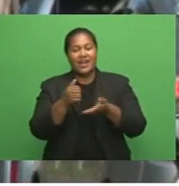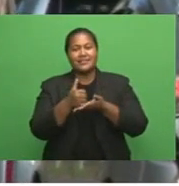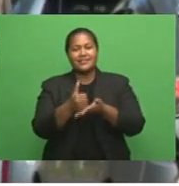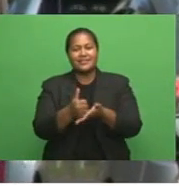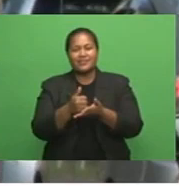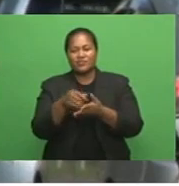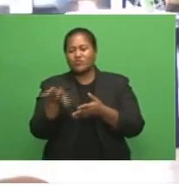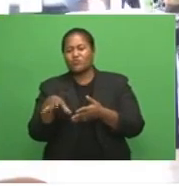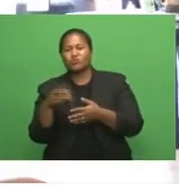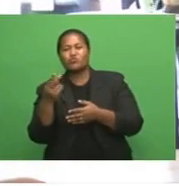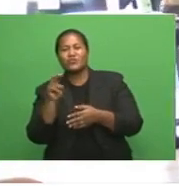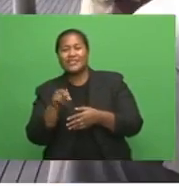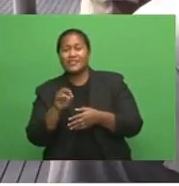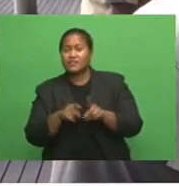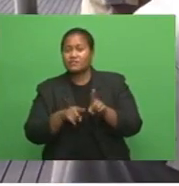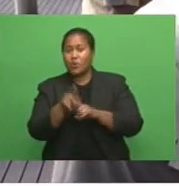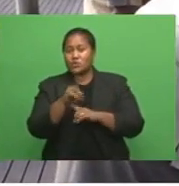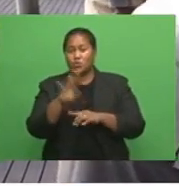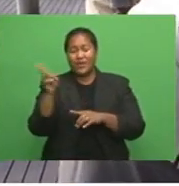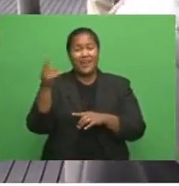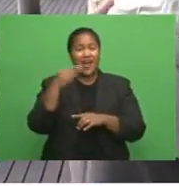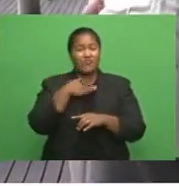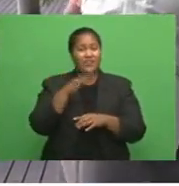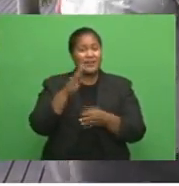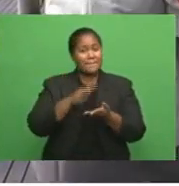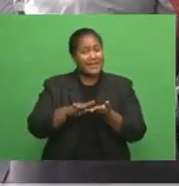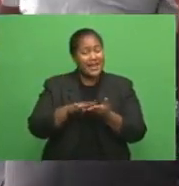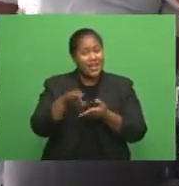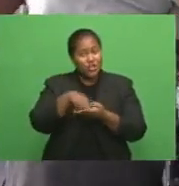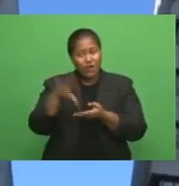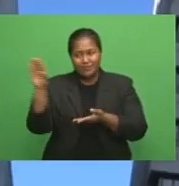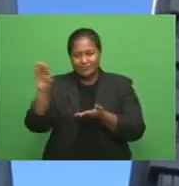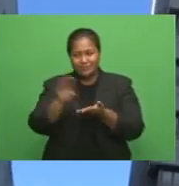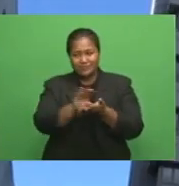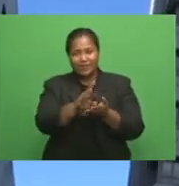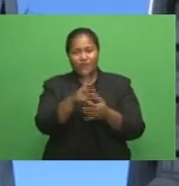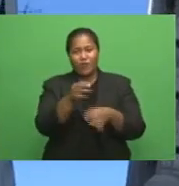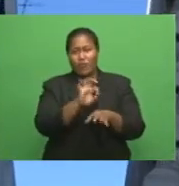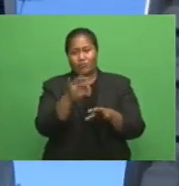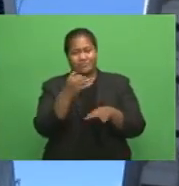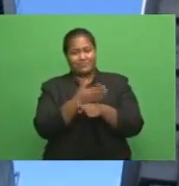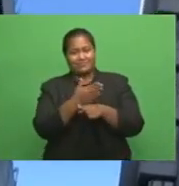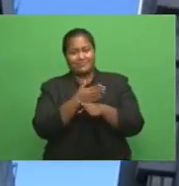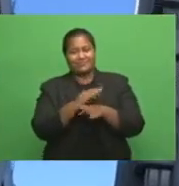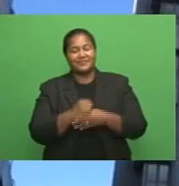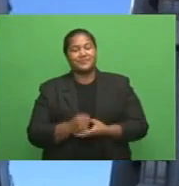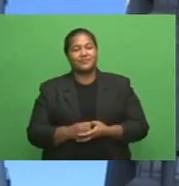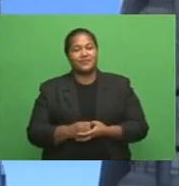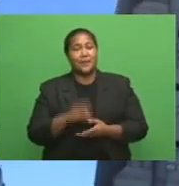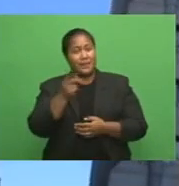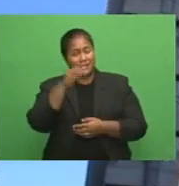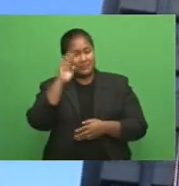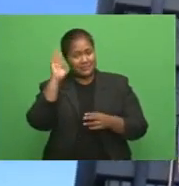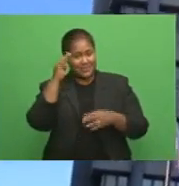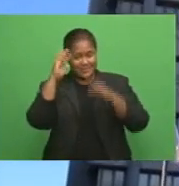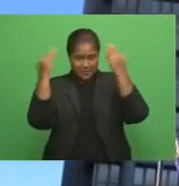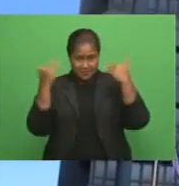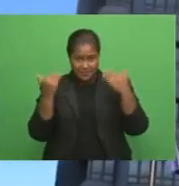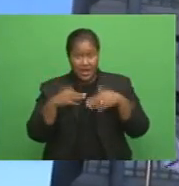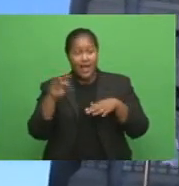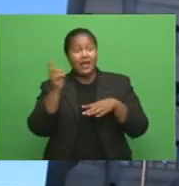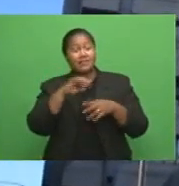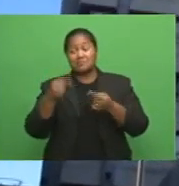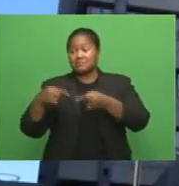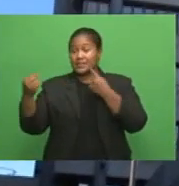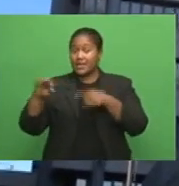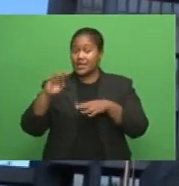who need it most with a $100 million grant in unemployment assistance. Mr. Speaker, the opposition can shut their eyes to